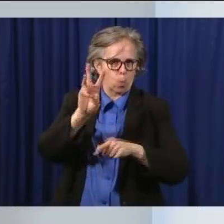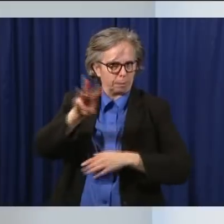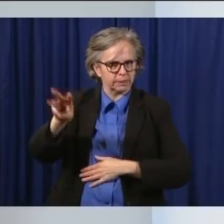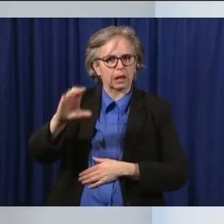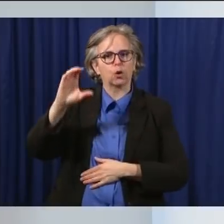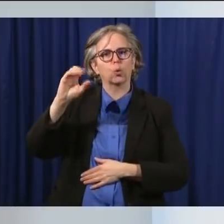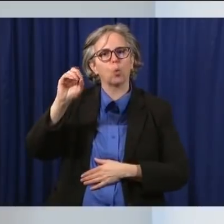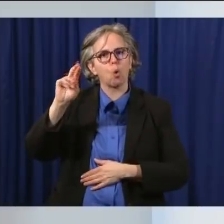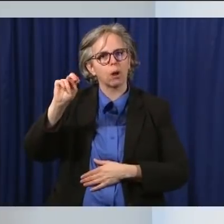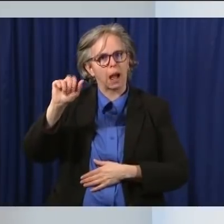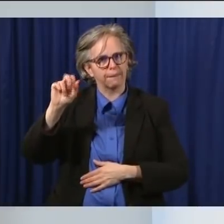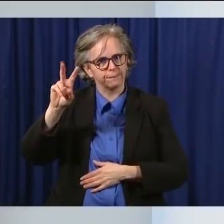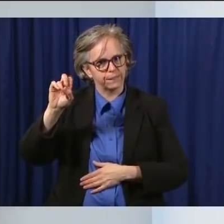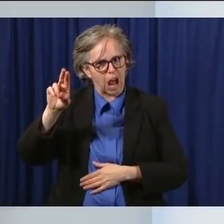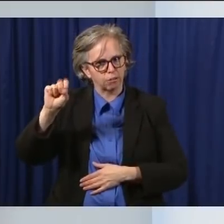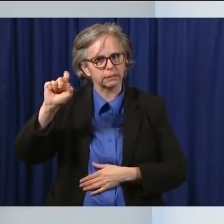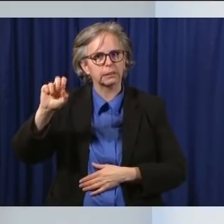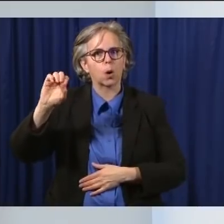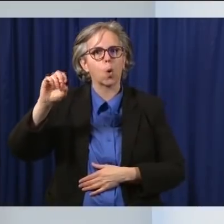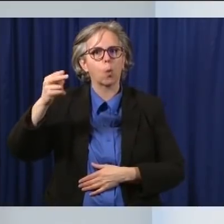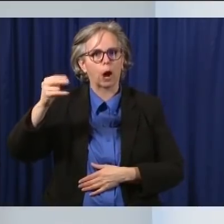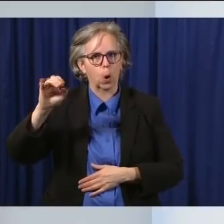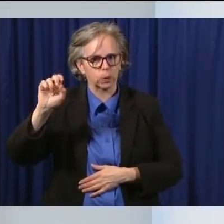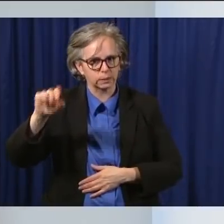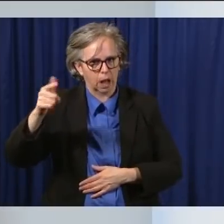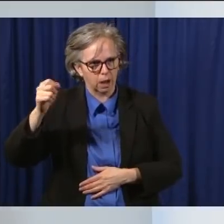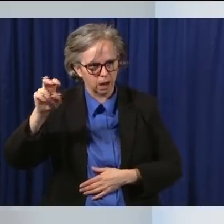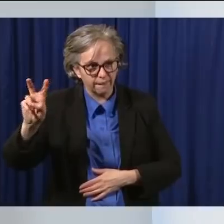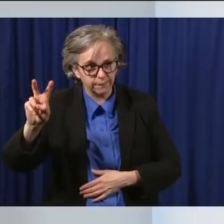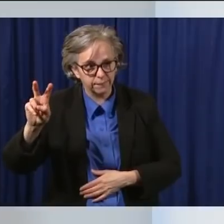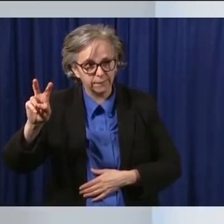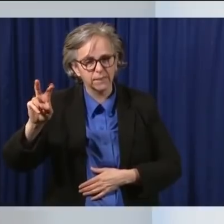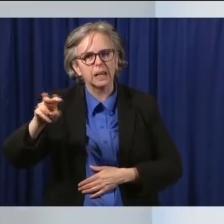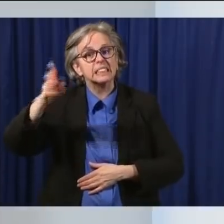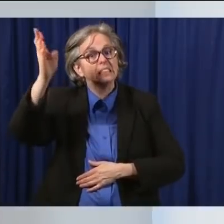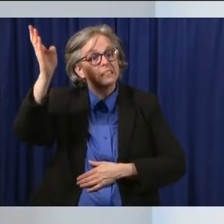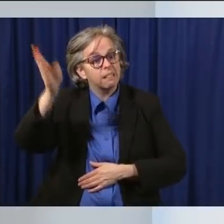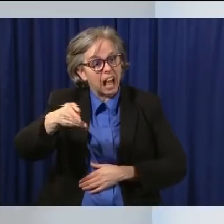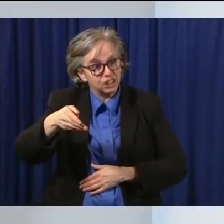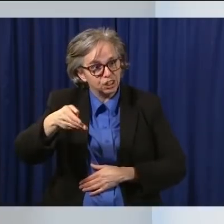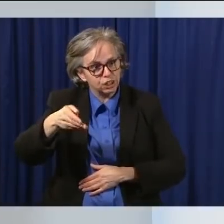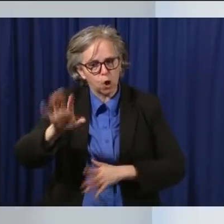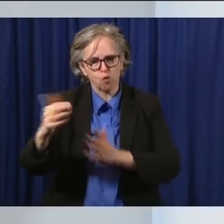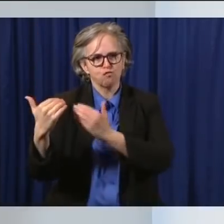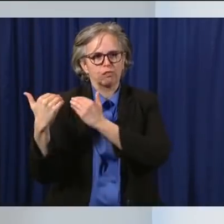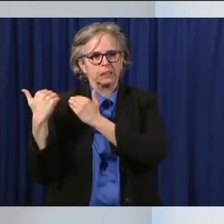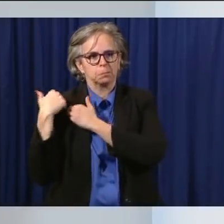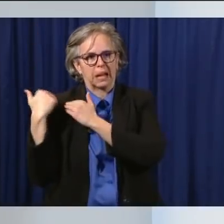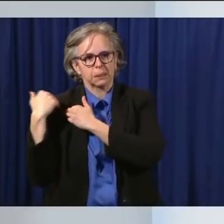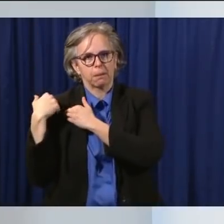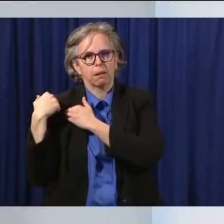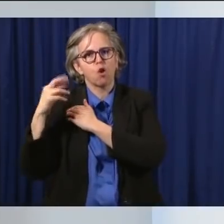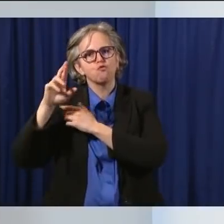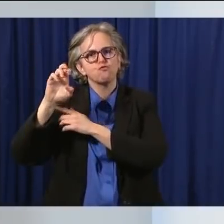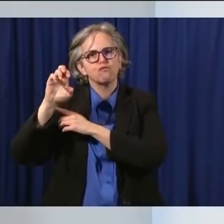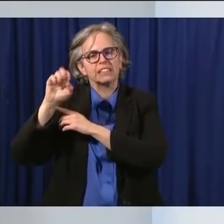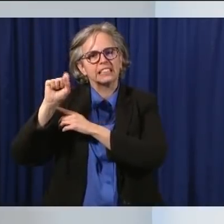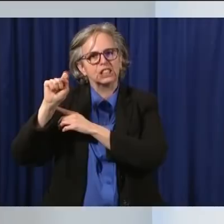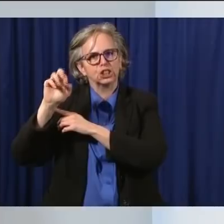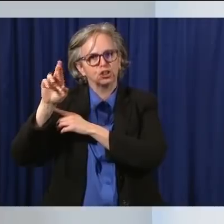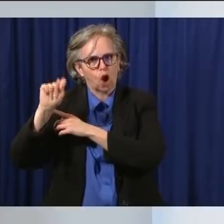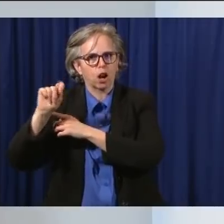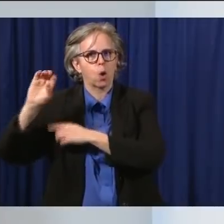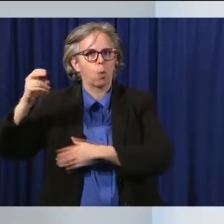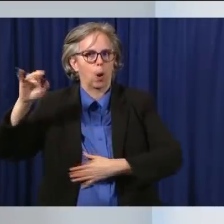coronavirus.ohio.gov/responsible restart Ohio. This was a joint effort between our working group that was looking at these